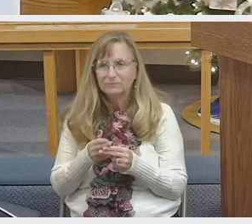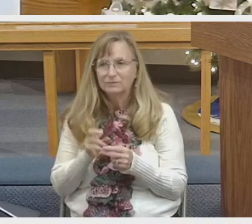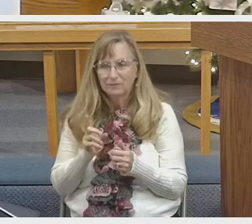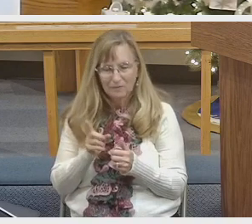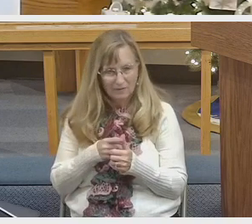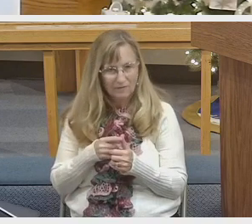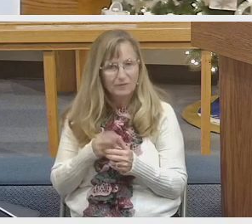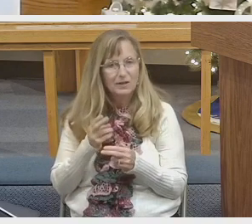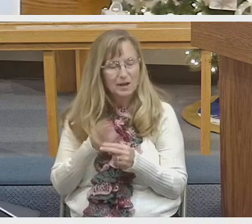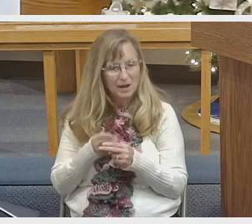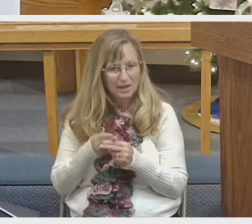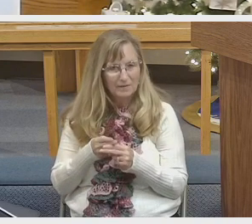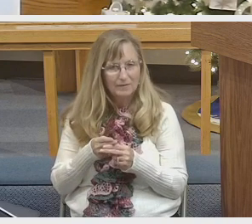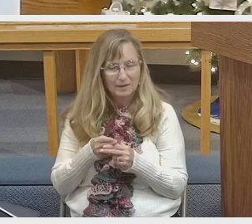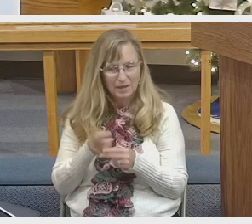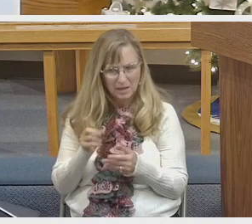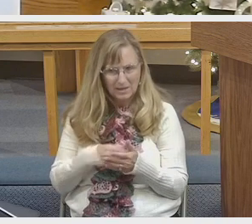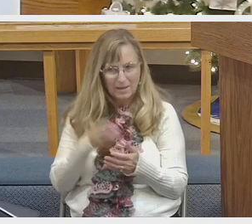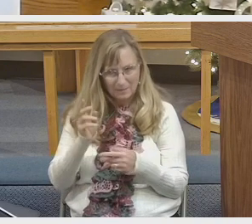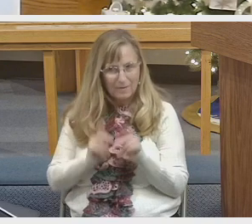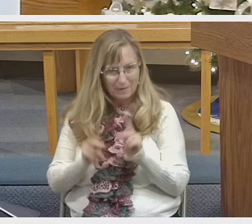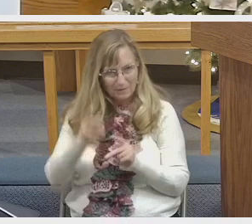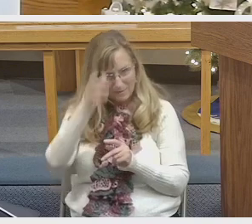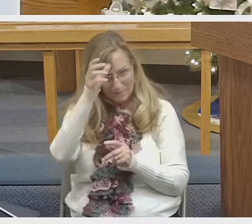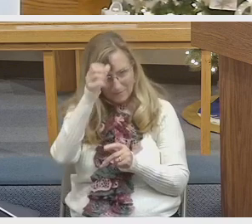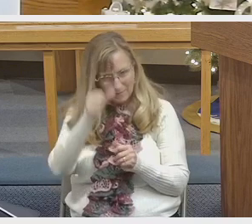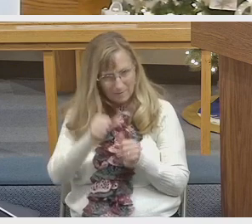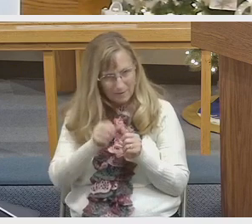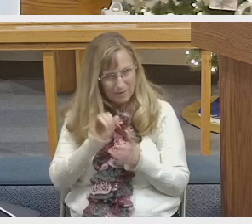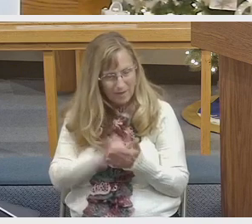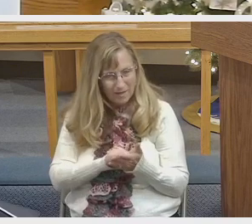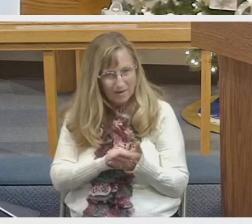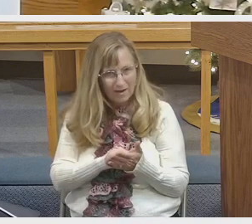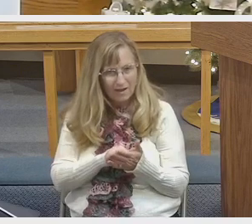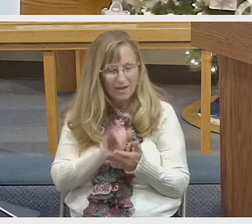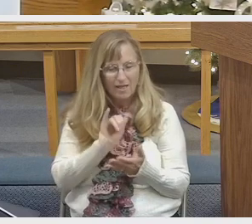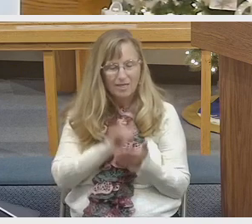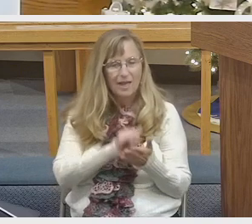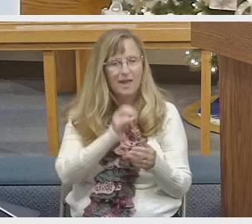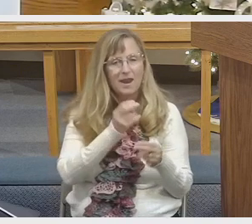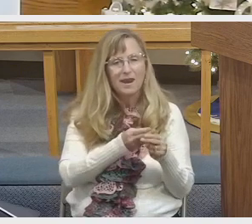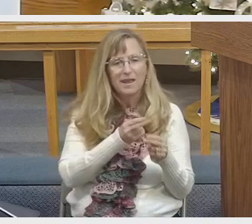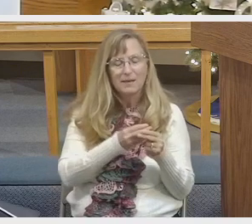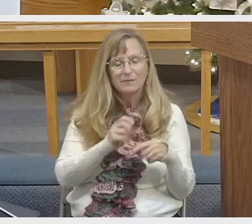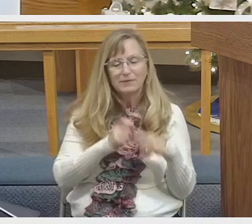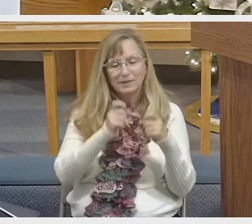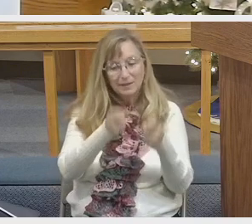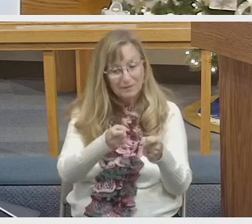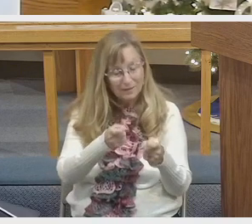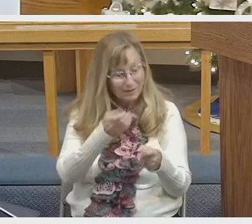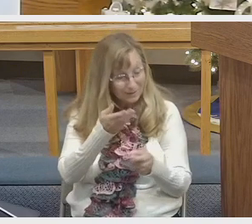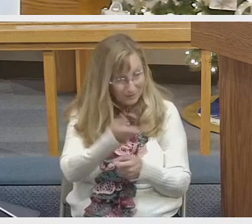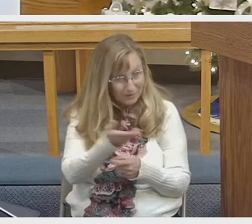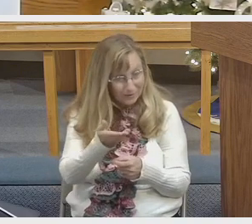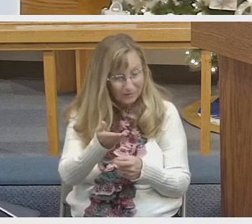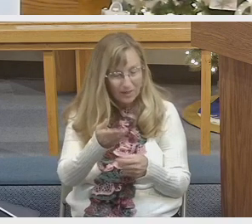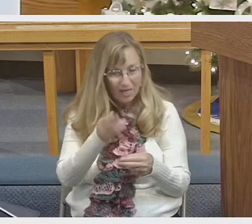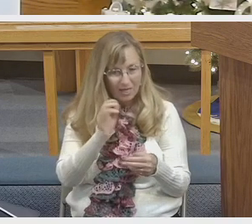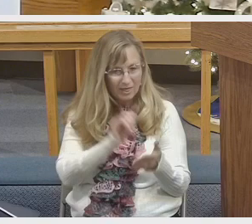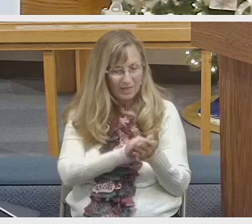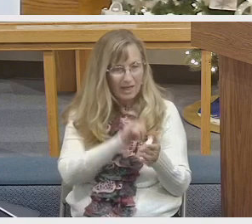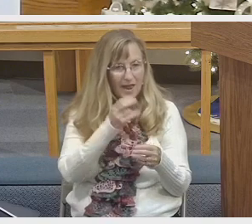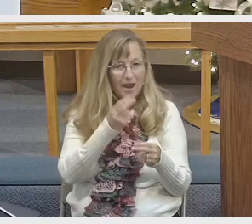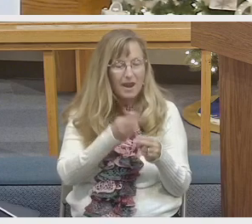Yeah, you remember that? Some people, right? Because that name was given to you, and that name, in a lot of